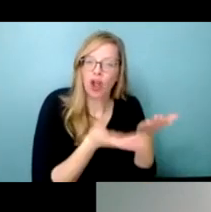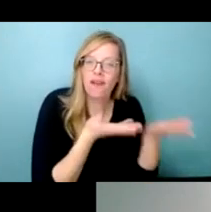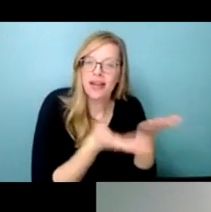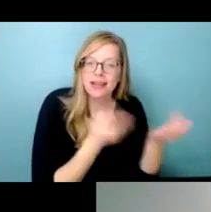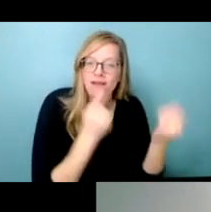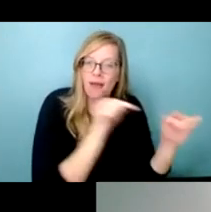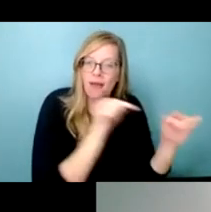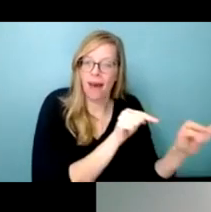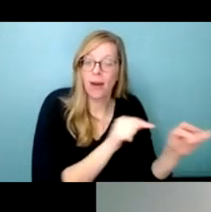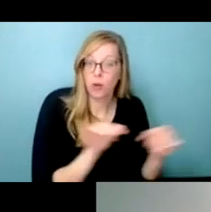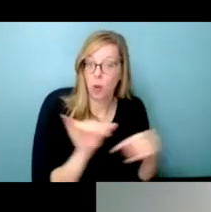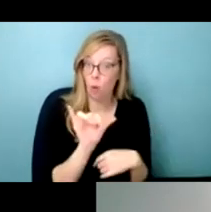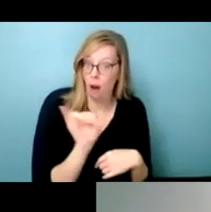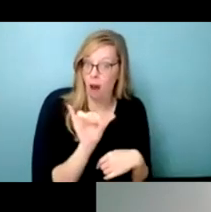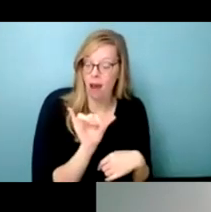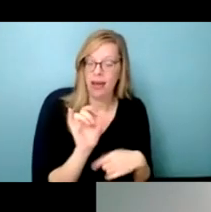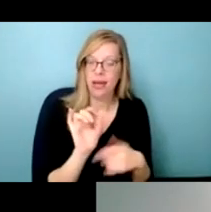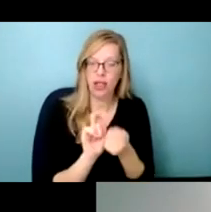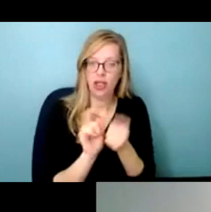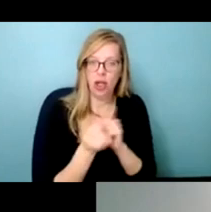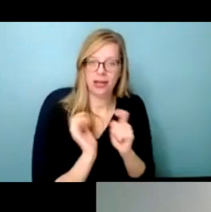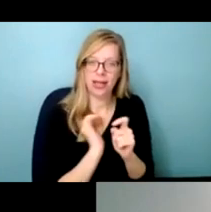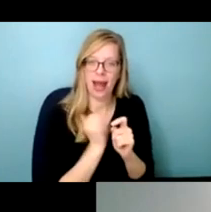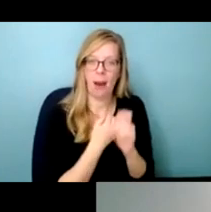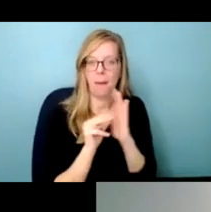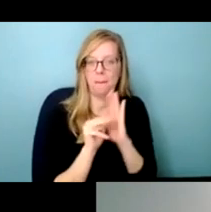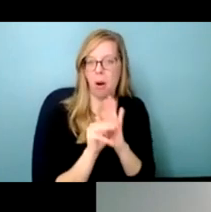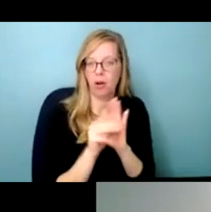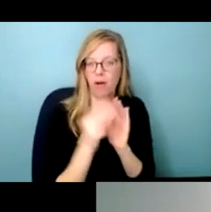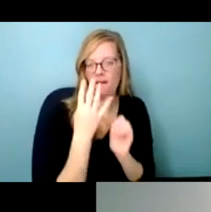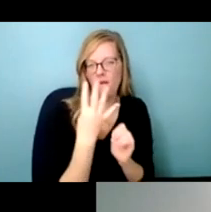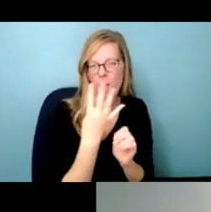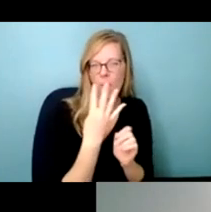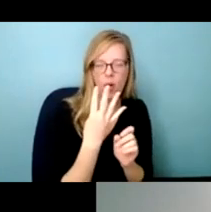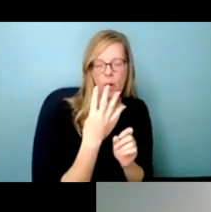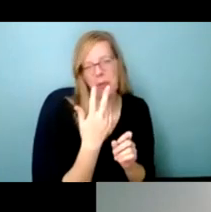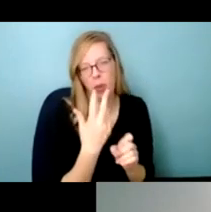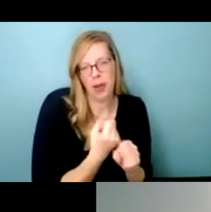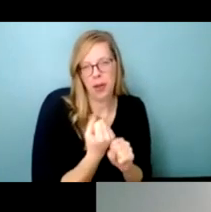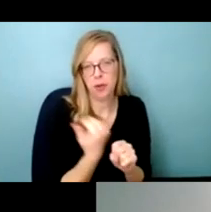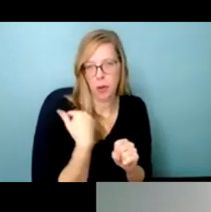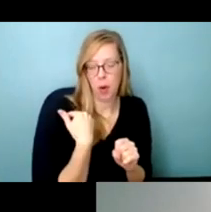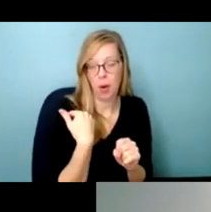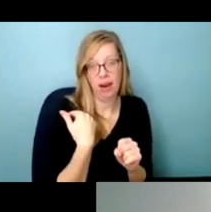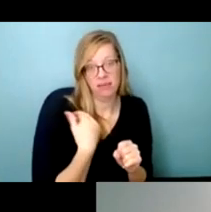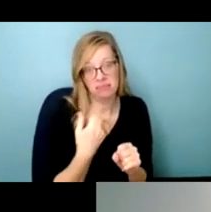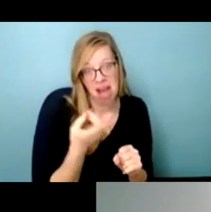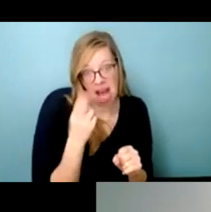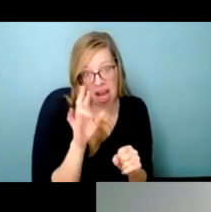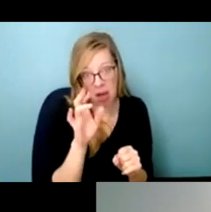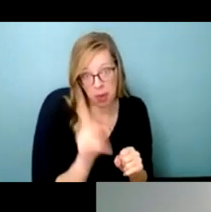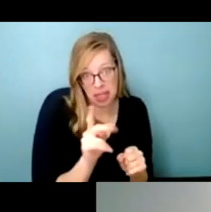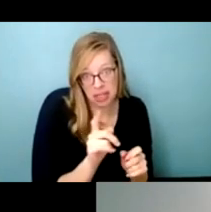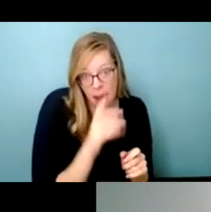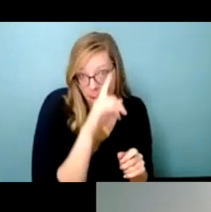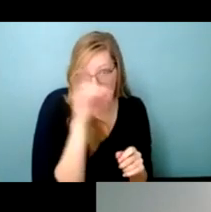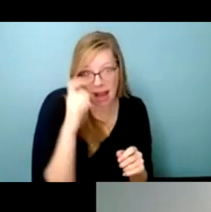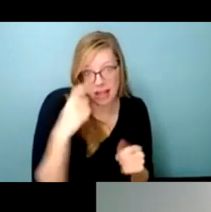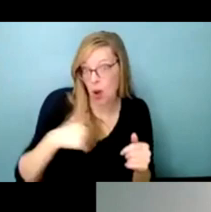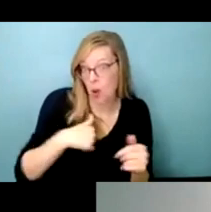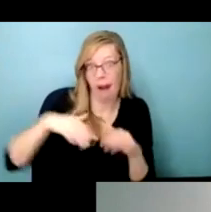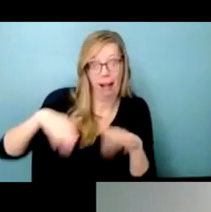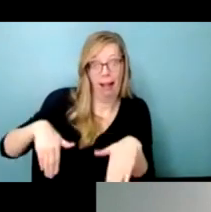Y changed our model probably about 4 years ago, 3 years ago, which was extremely risky because we haven't been able to secure funding